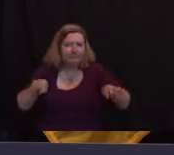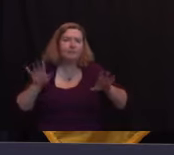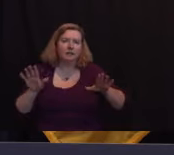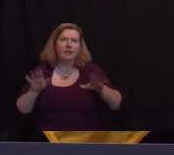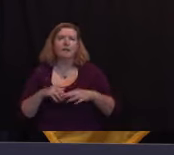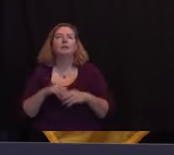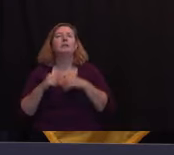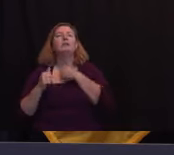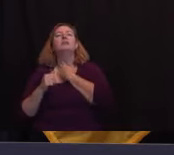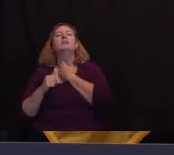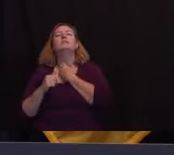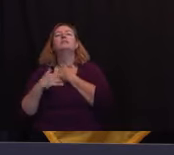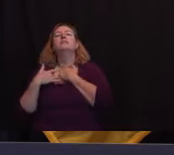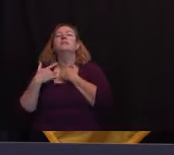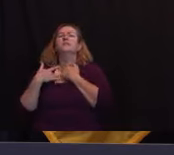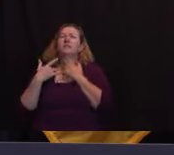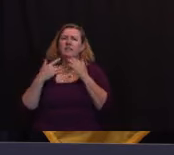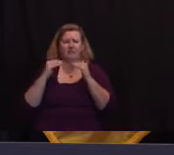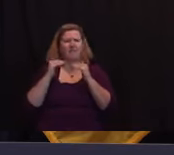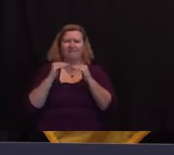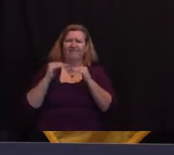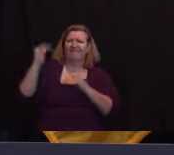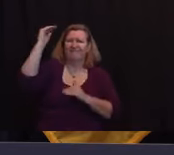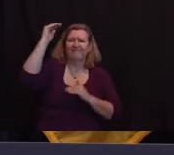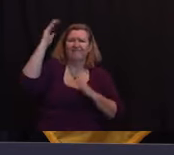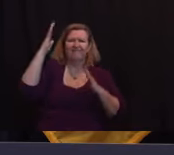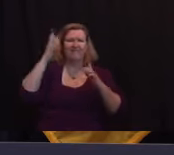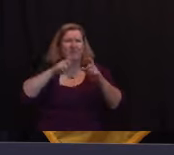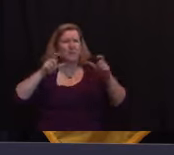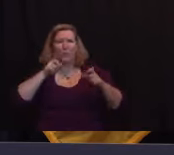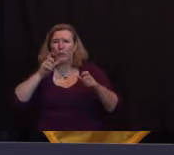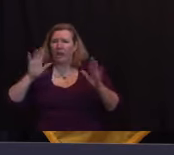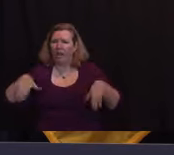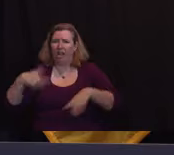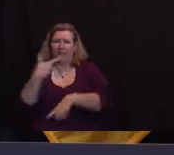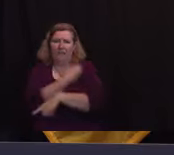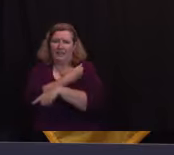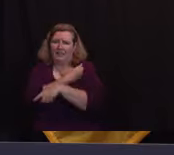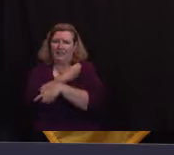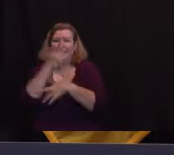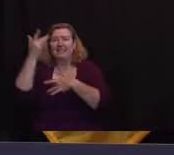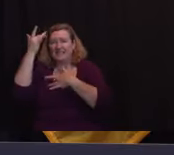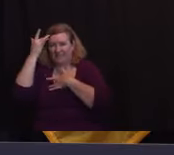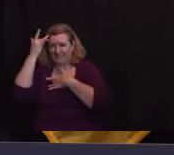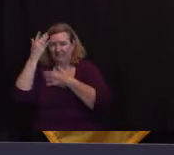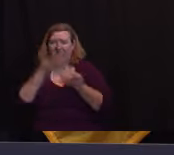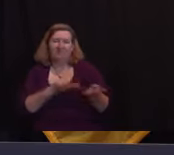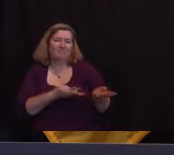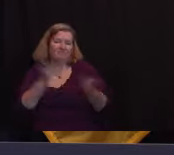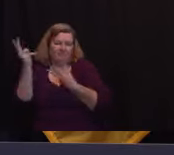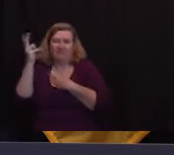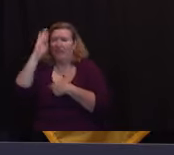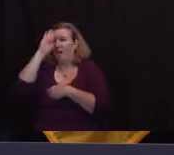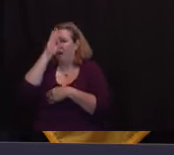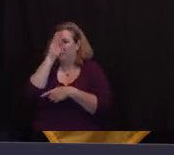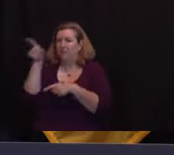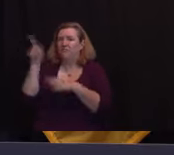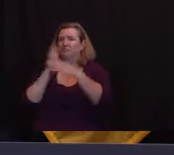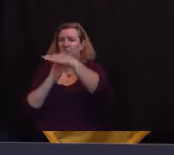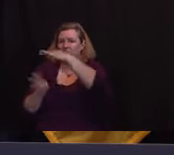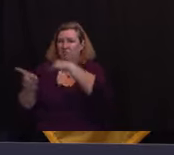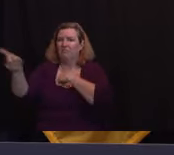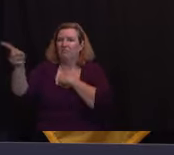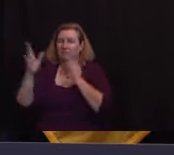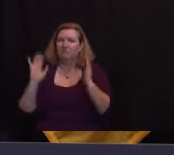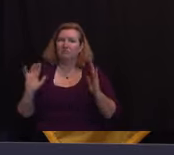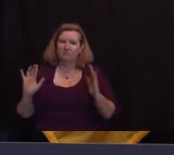but I would leave that cushion there, persons who are not vaccinated. Is it fair to say we're going to be getting more data over